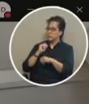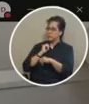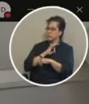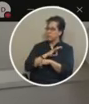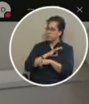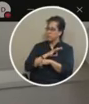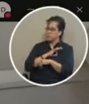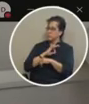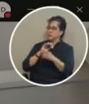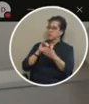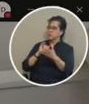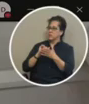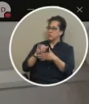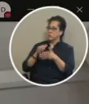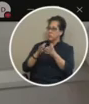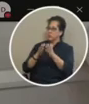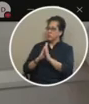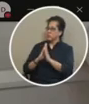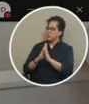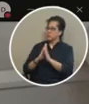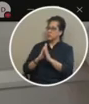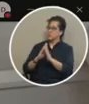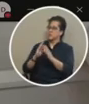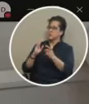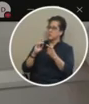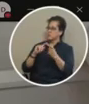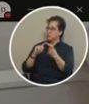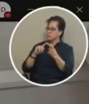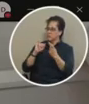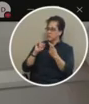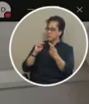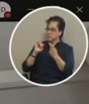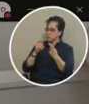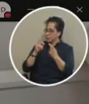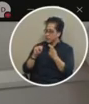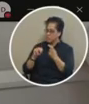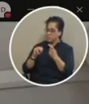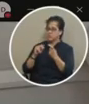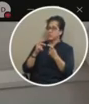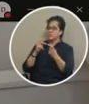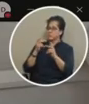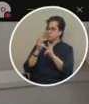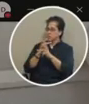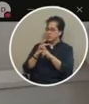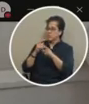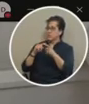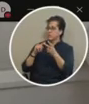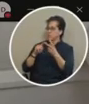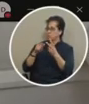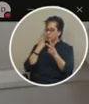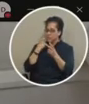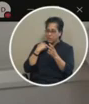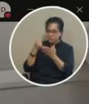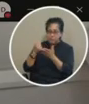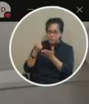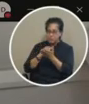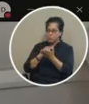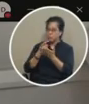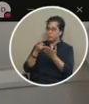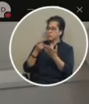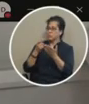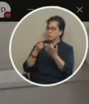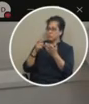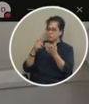members, in which they were asked, again, their immigration status, and asked, even though they had a passport on hand when they went to get